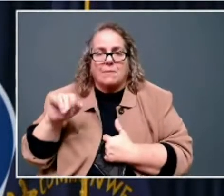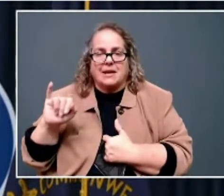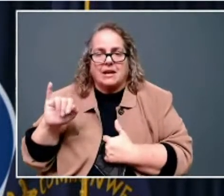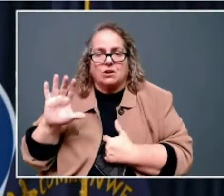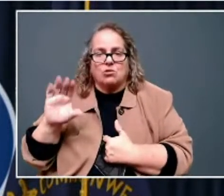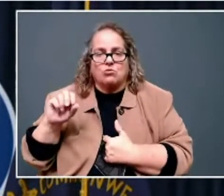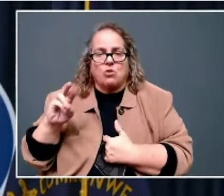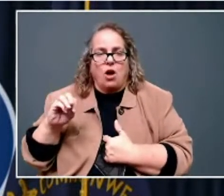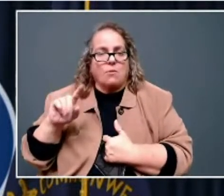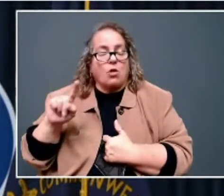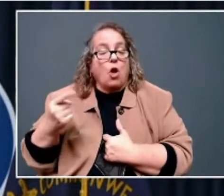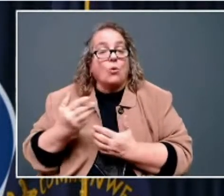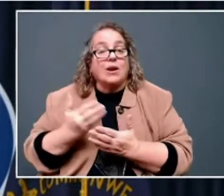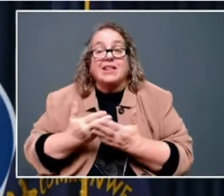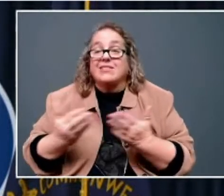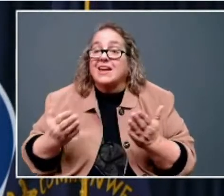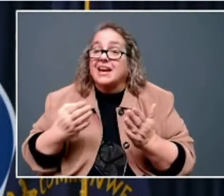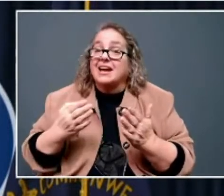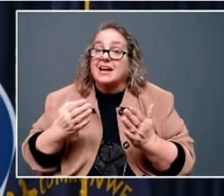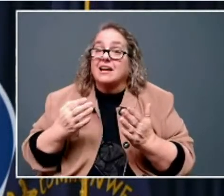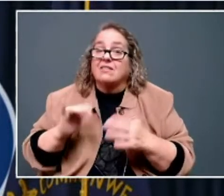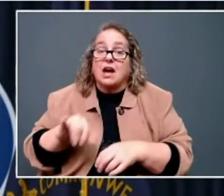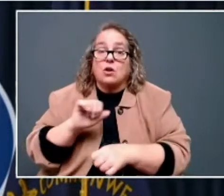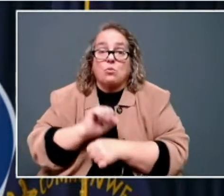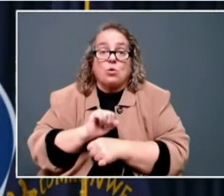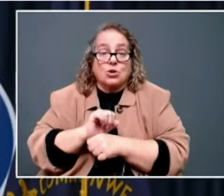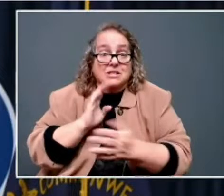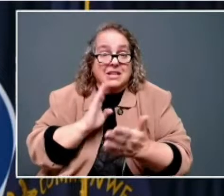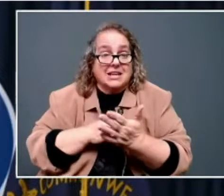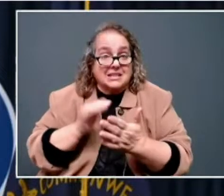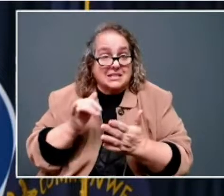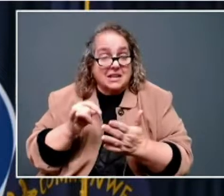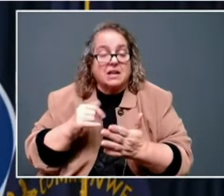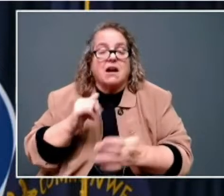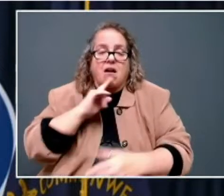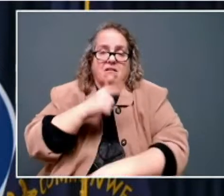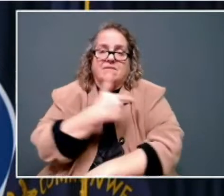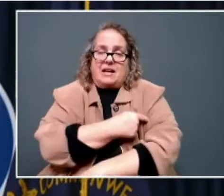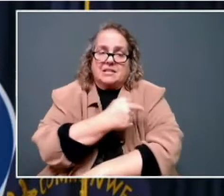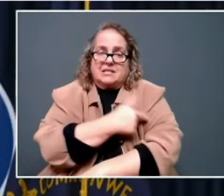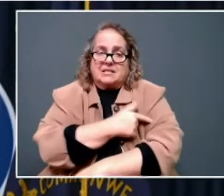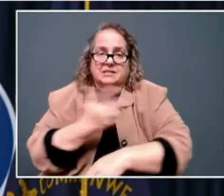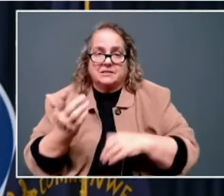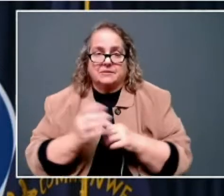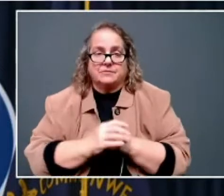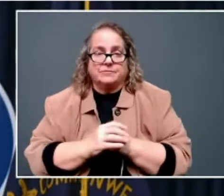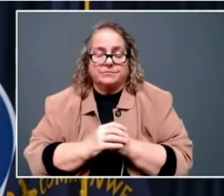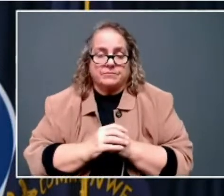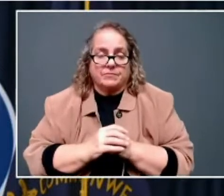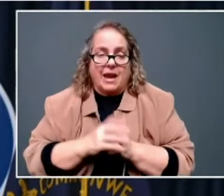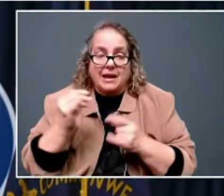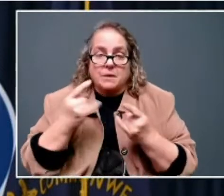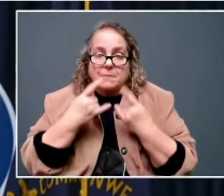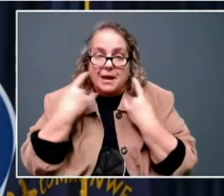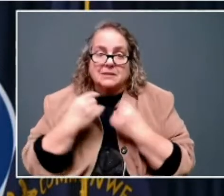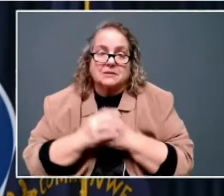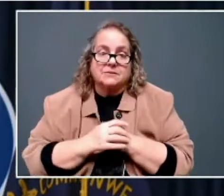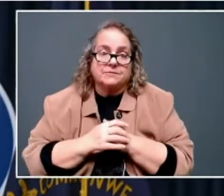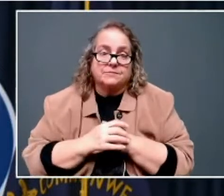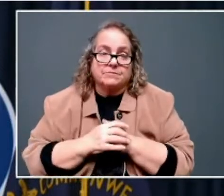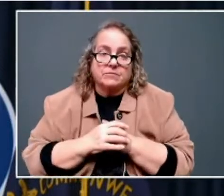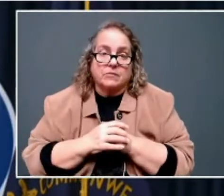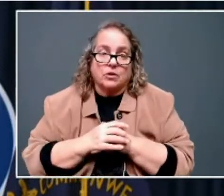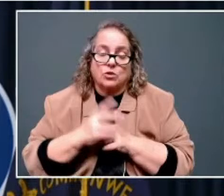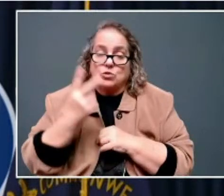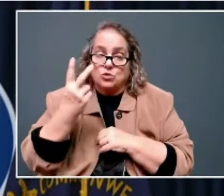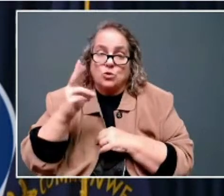weapon against it that is working, that we have a lot of, are vaccines and masks. So the only two weapons that